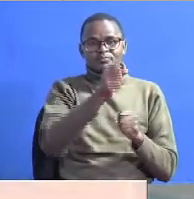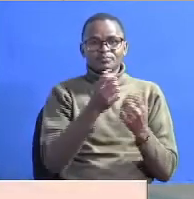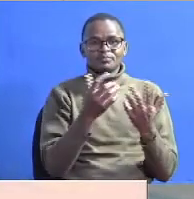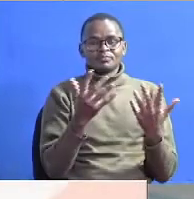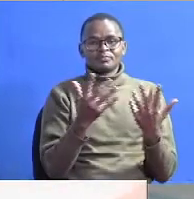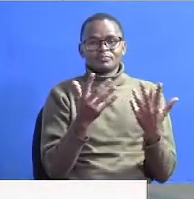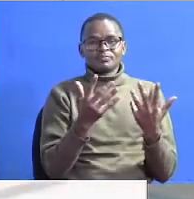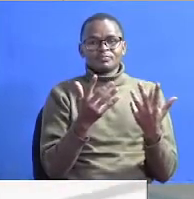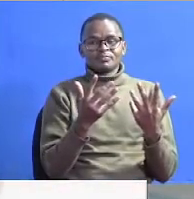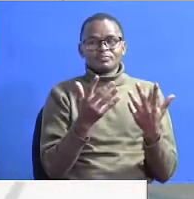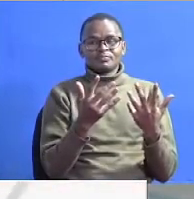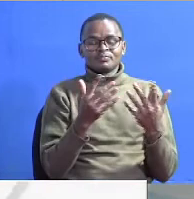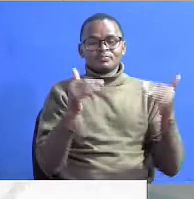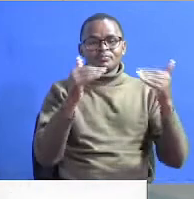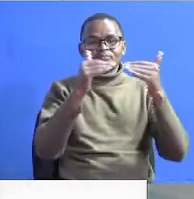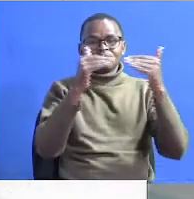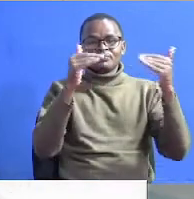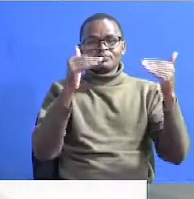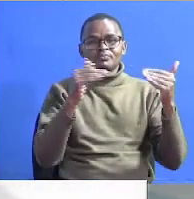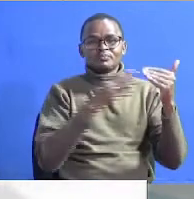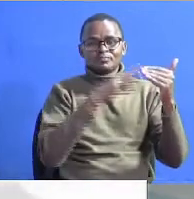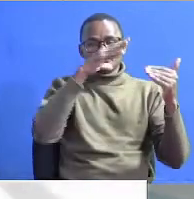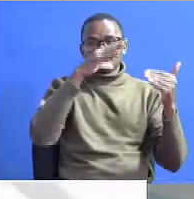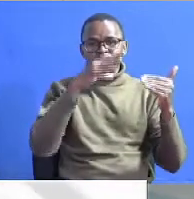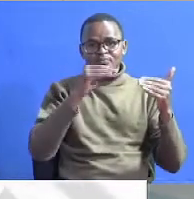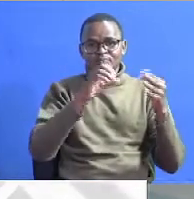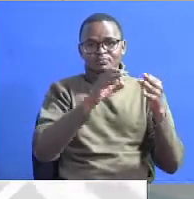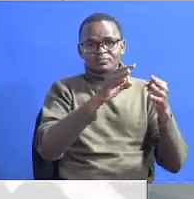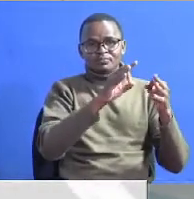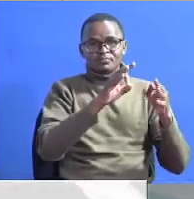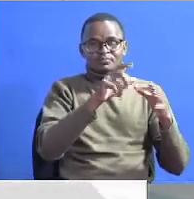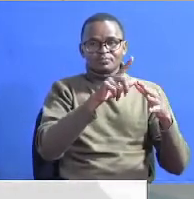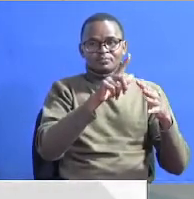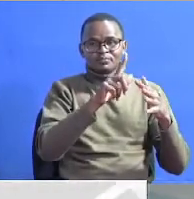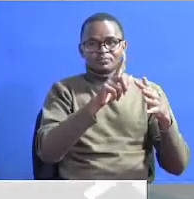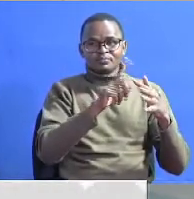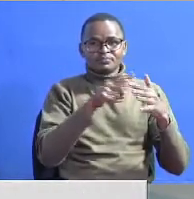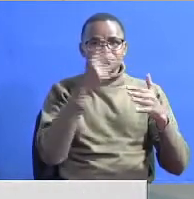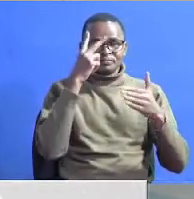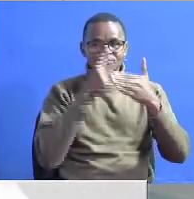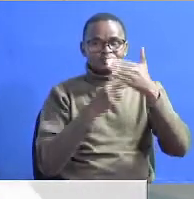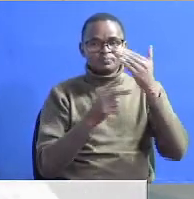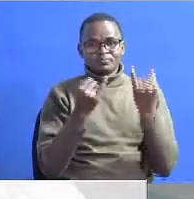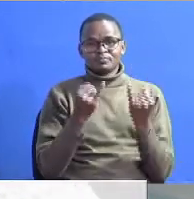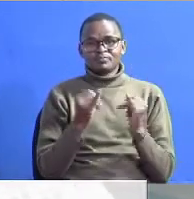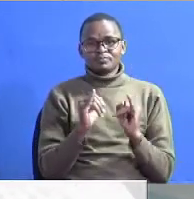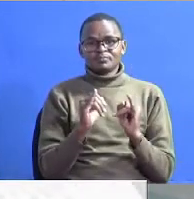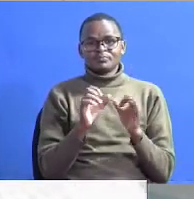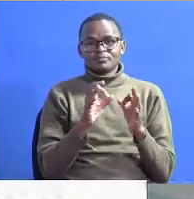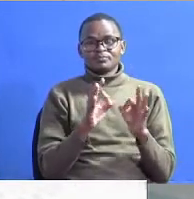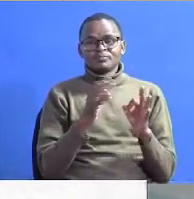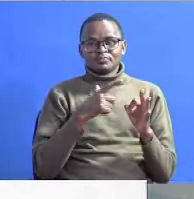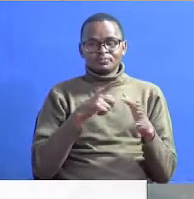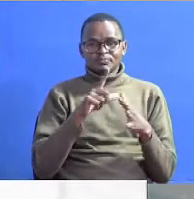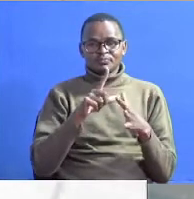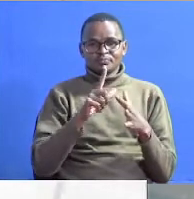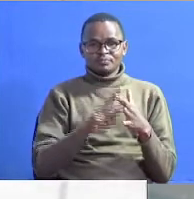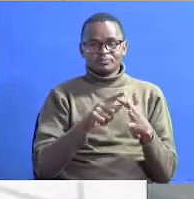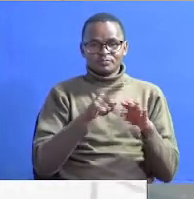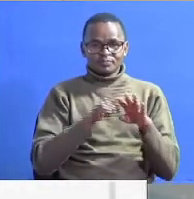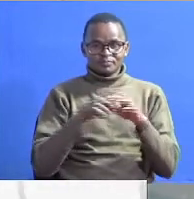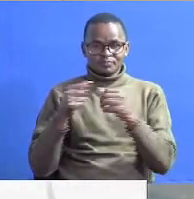we embrace democracy and diversion of views. Yes. Now, if you look at what's happening